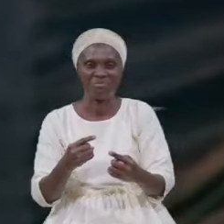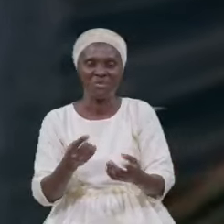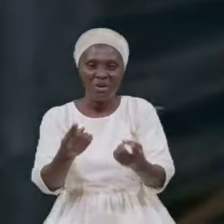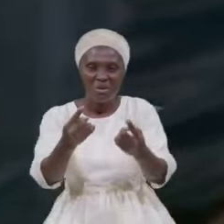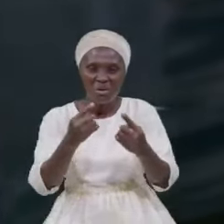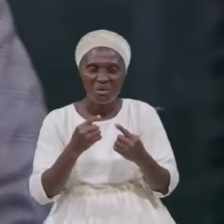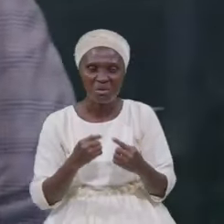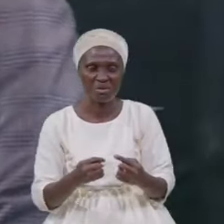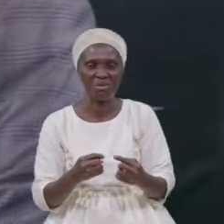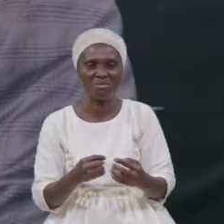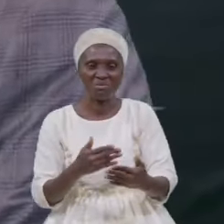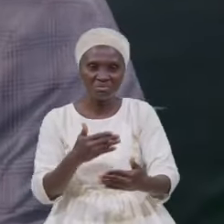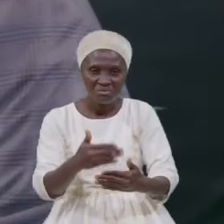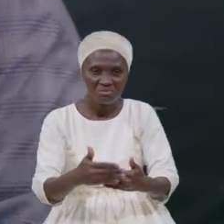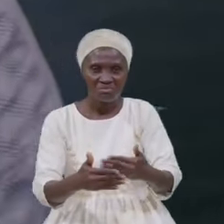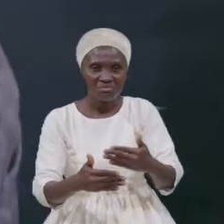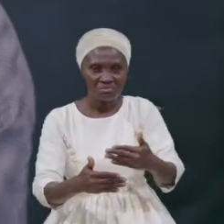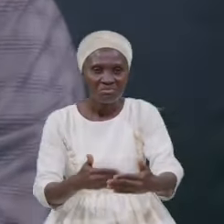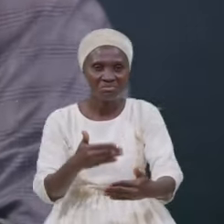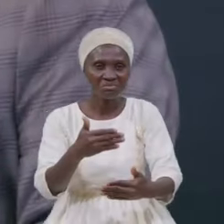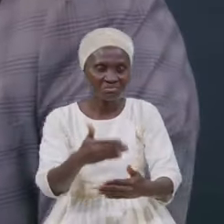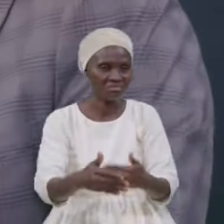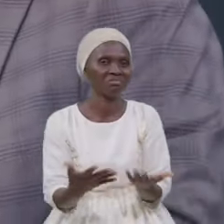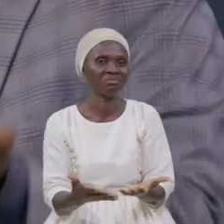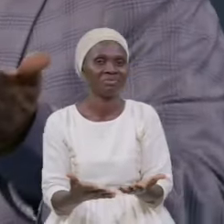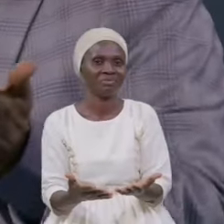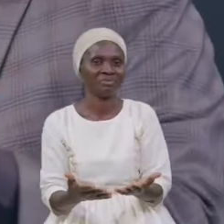16 18, not now, I repent another time,